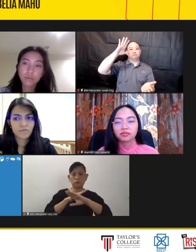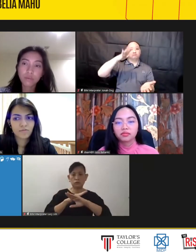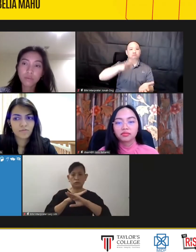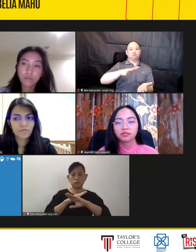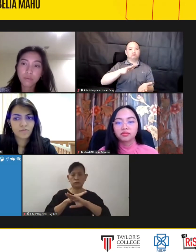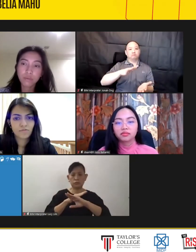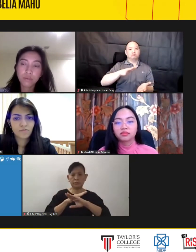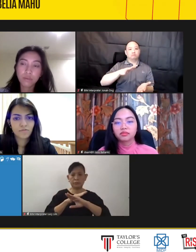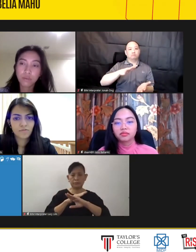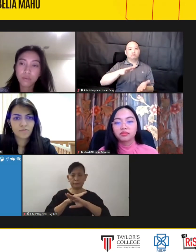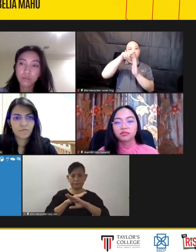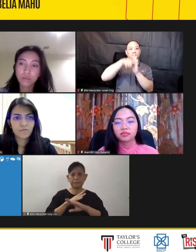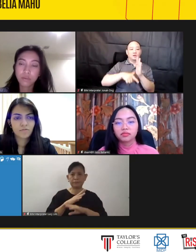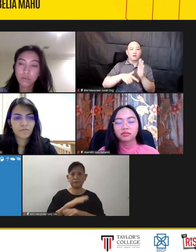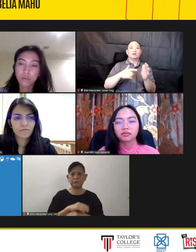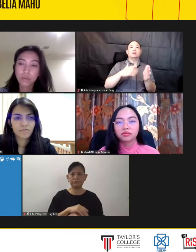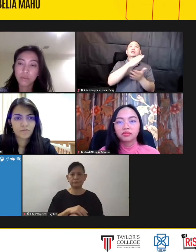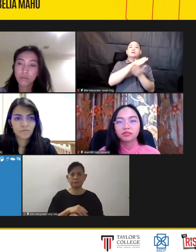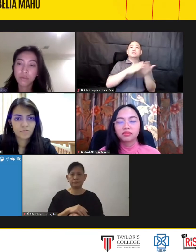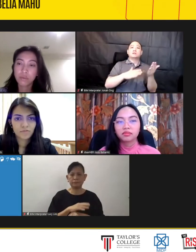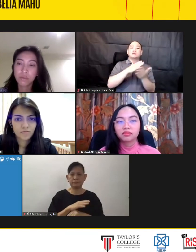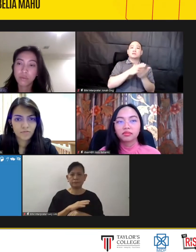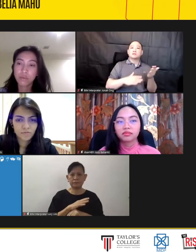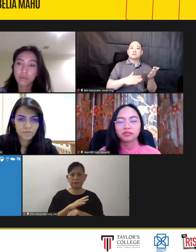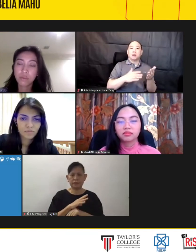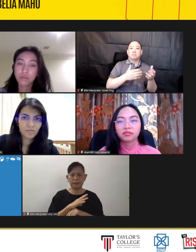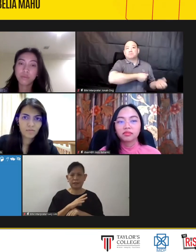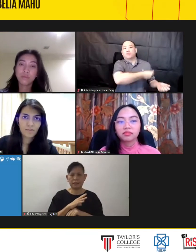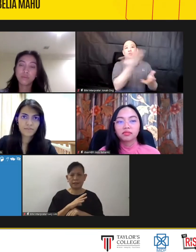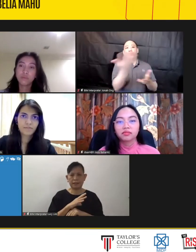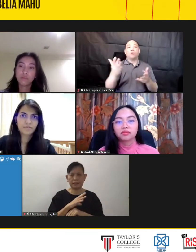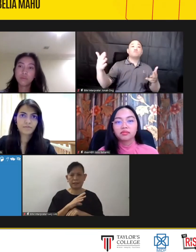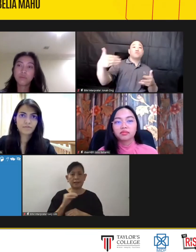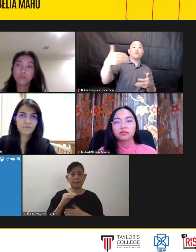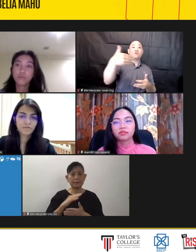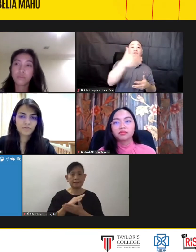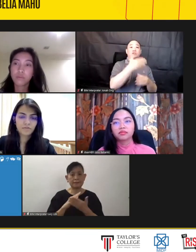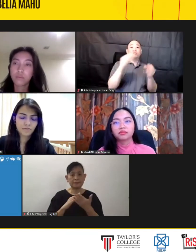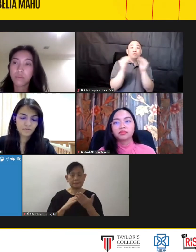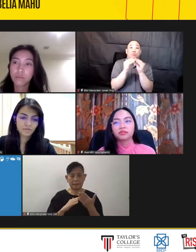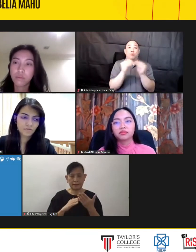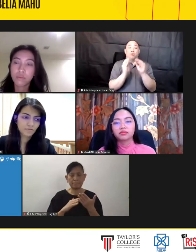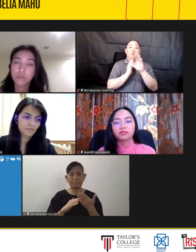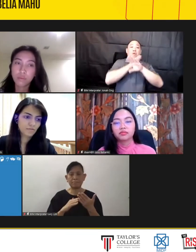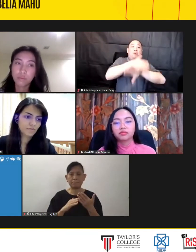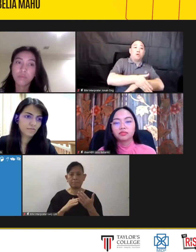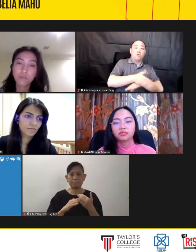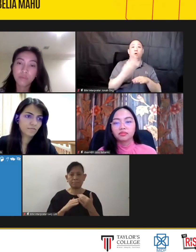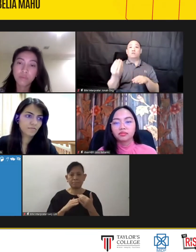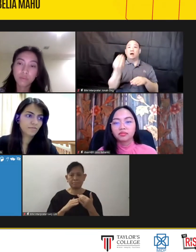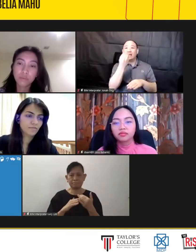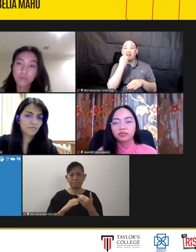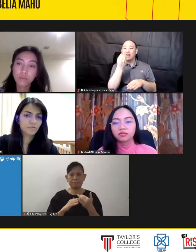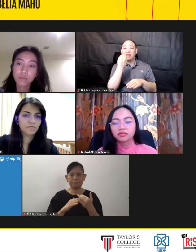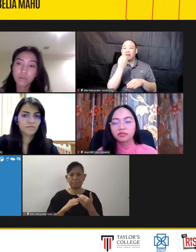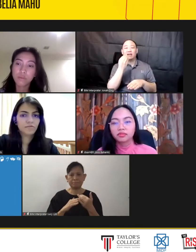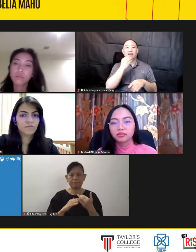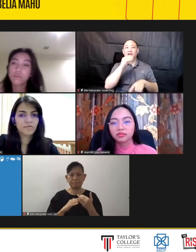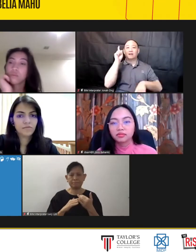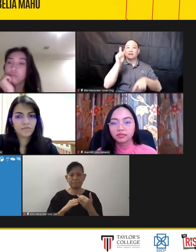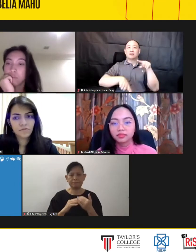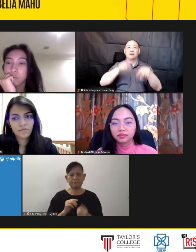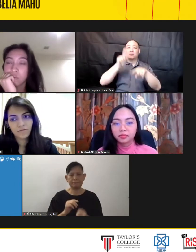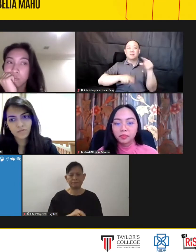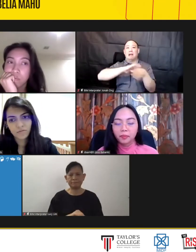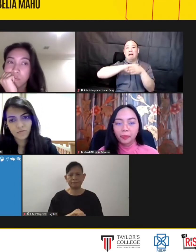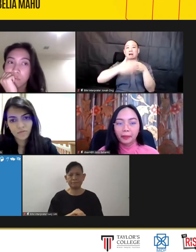people, they just overfish it and just throw it. And some people, they just overproduce all this product and waste it. So what all these waste